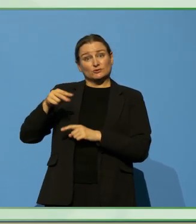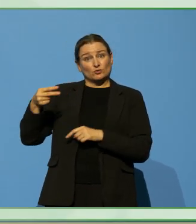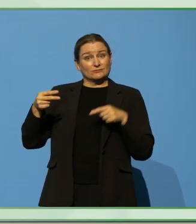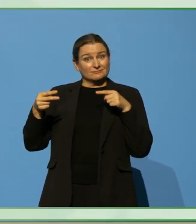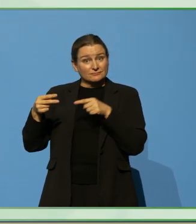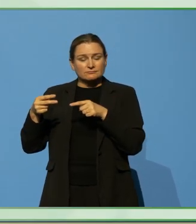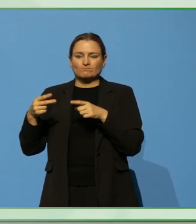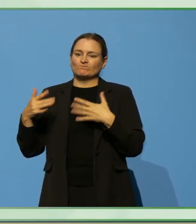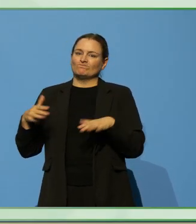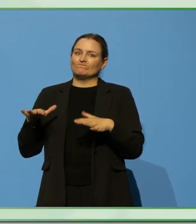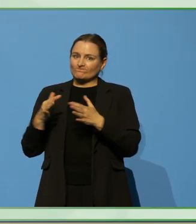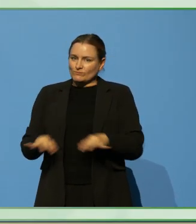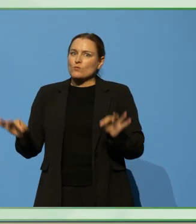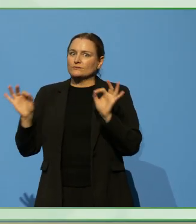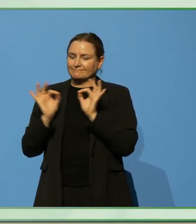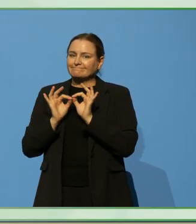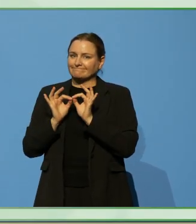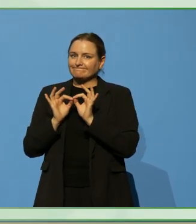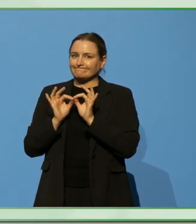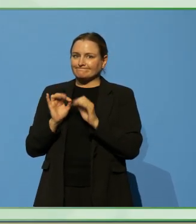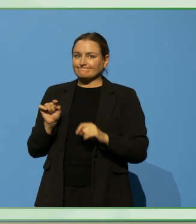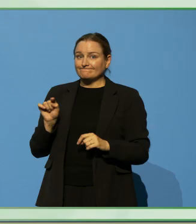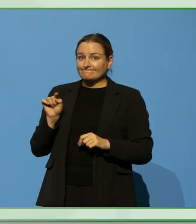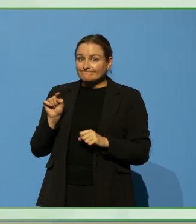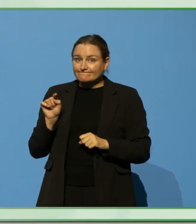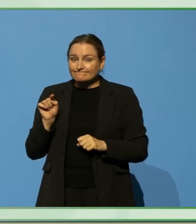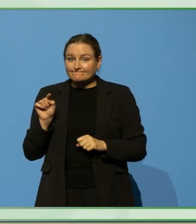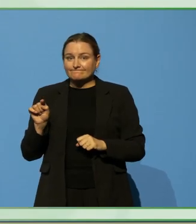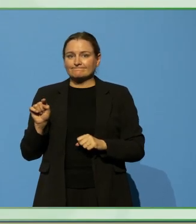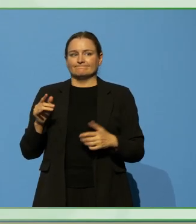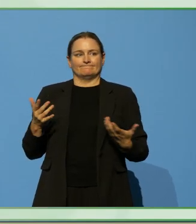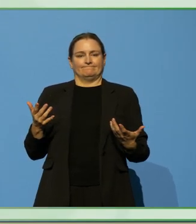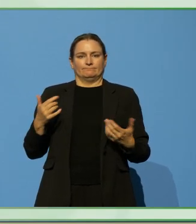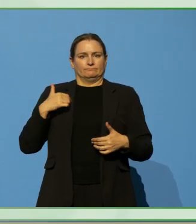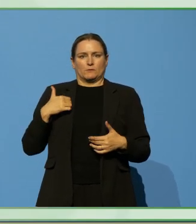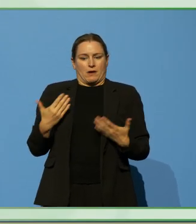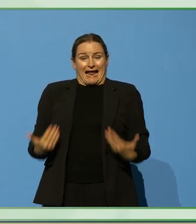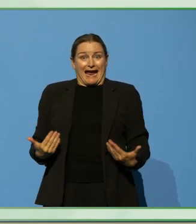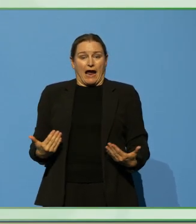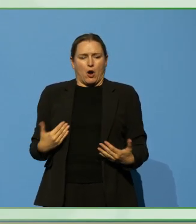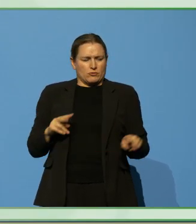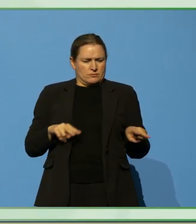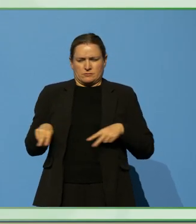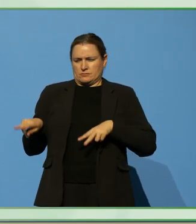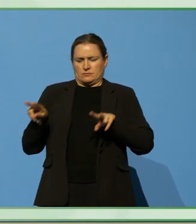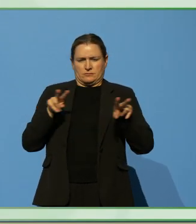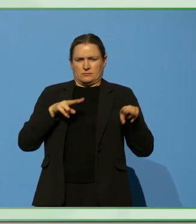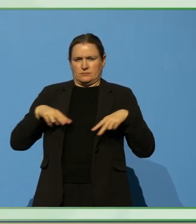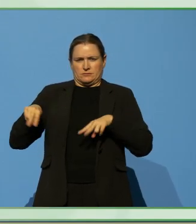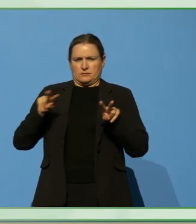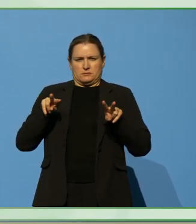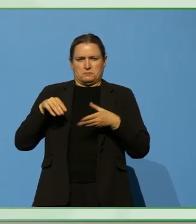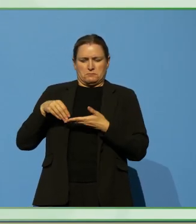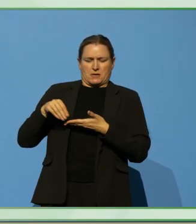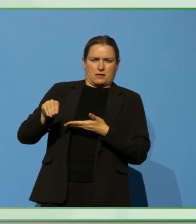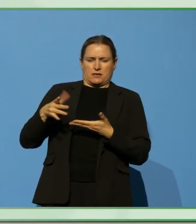digital euro, because if we currently look to how we pay in Europe, the majority, we have a very fragmented